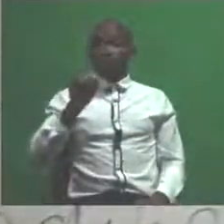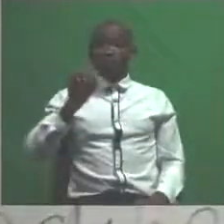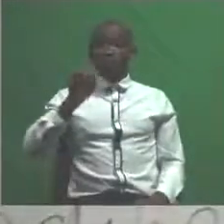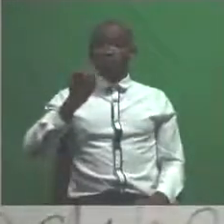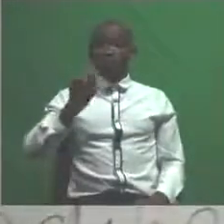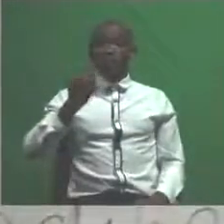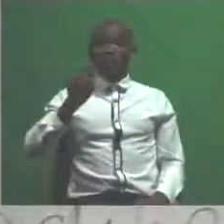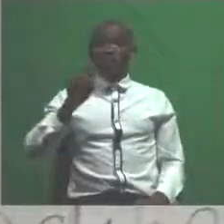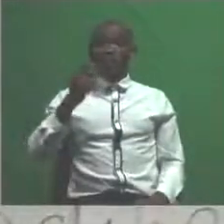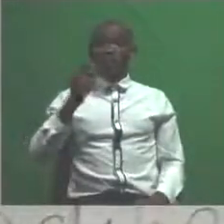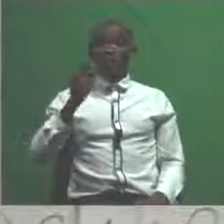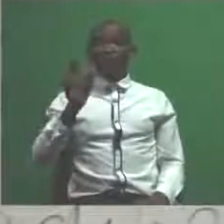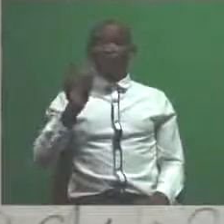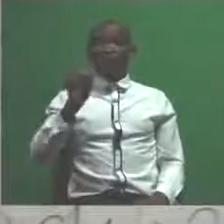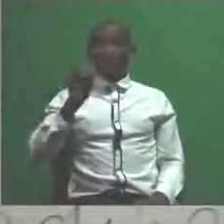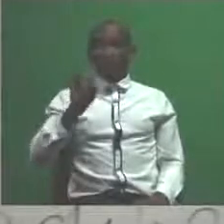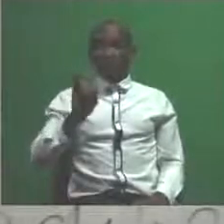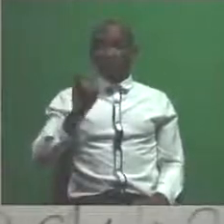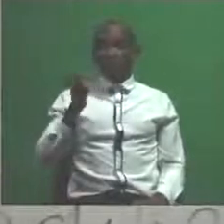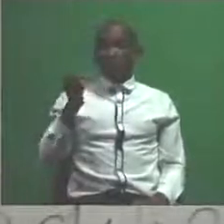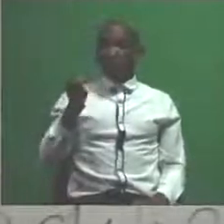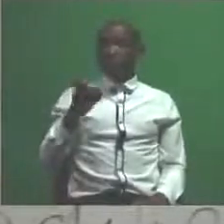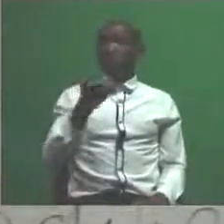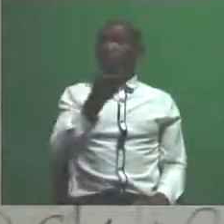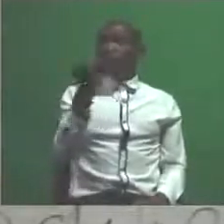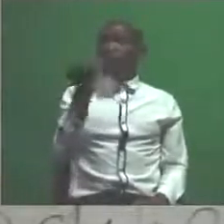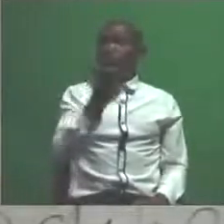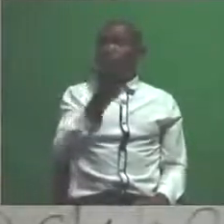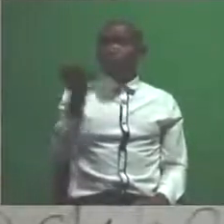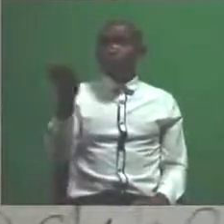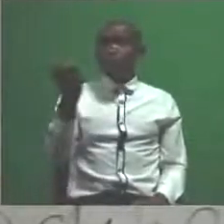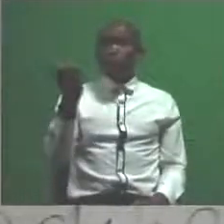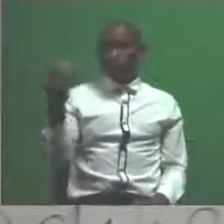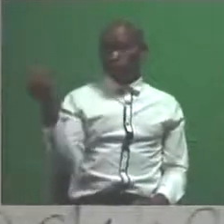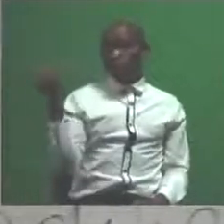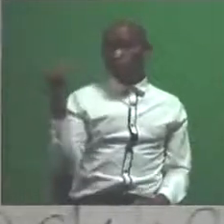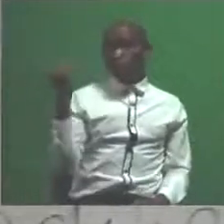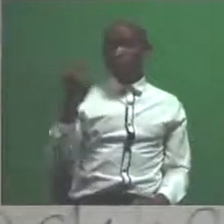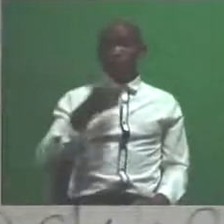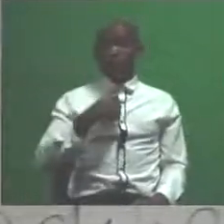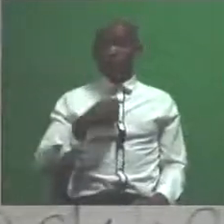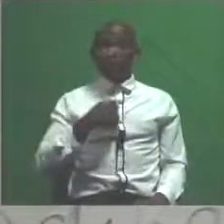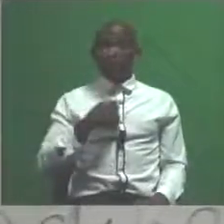who can you tell me what type of reaction is there?